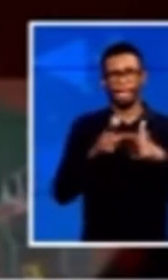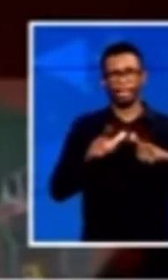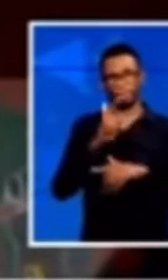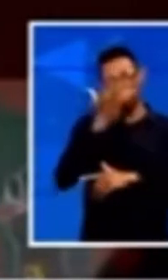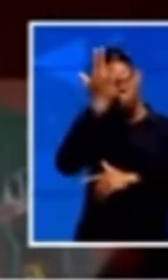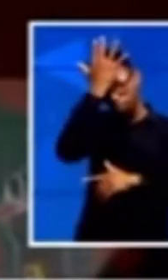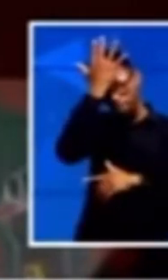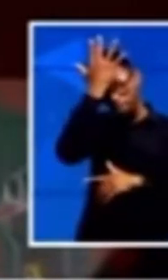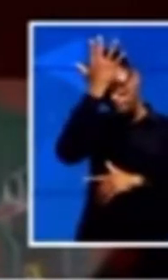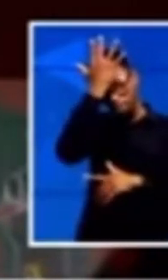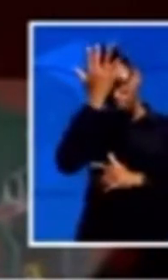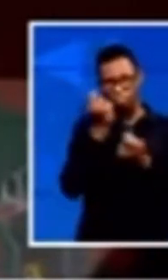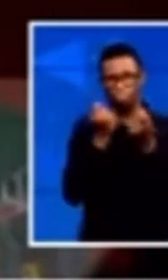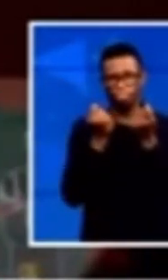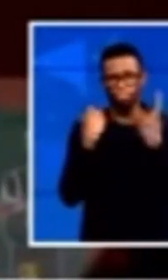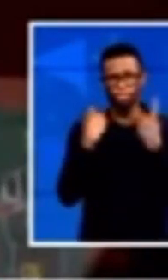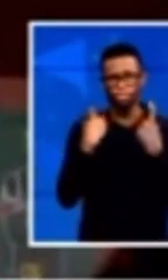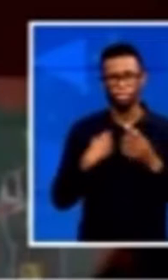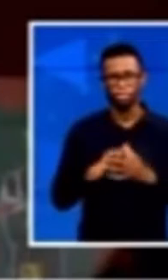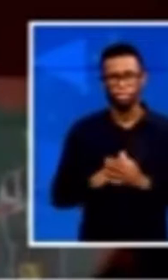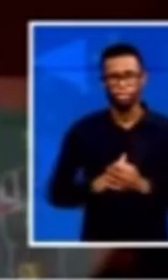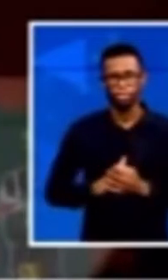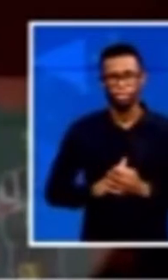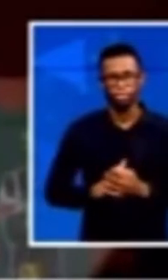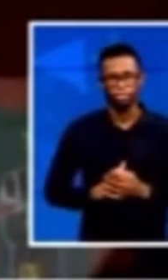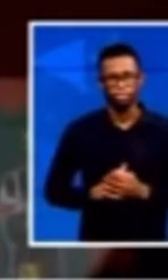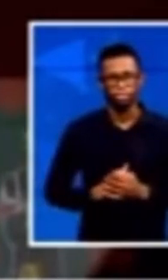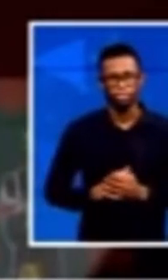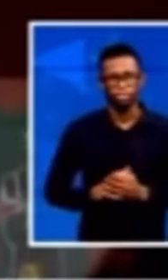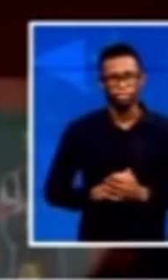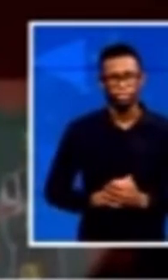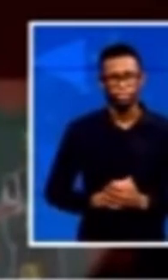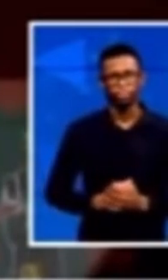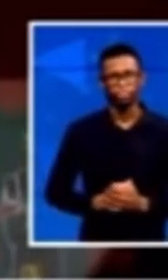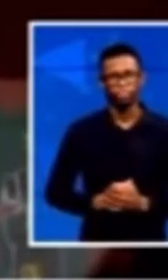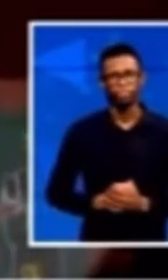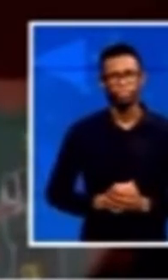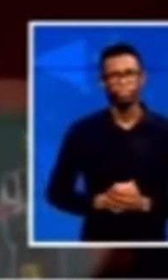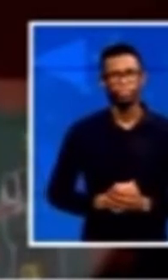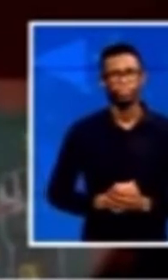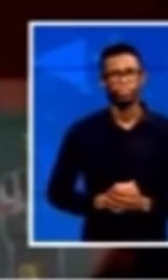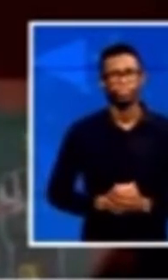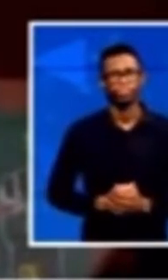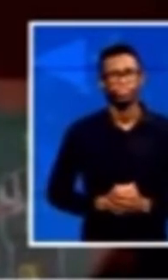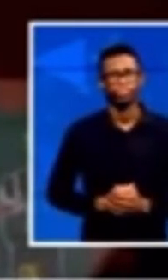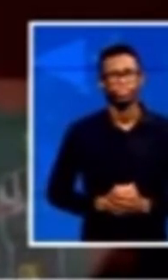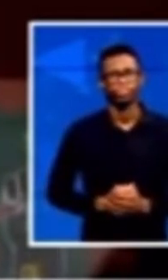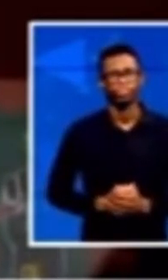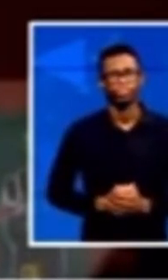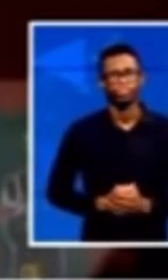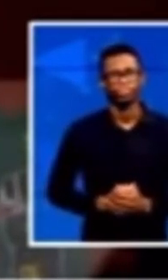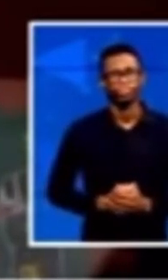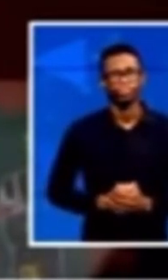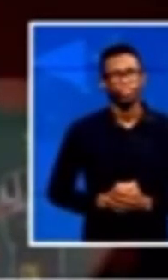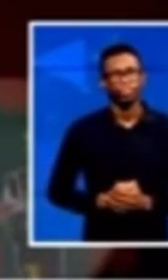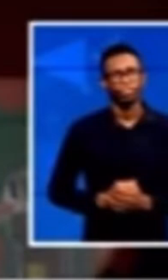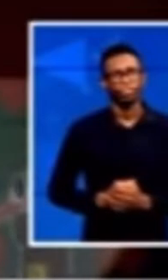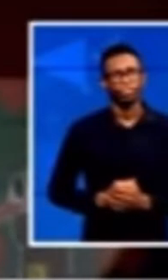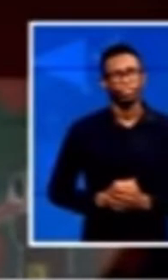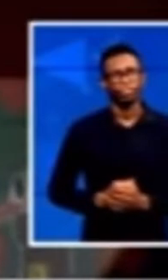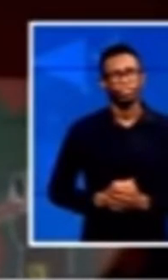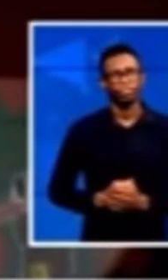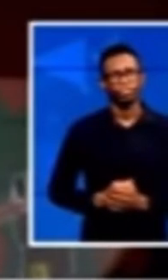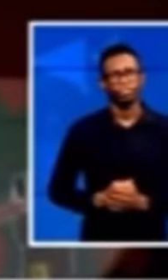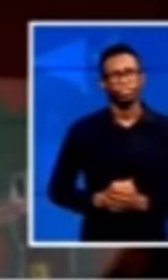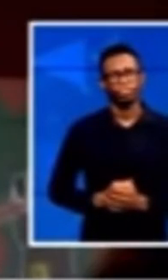rapidly increasing, but it raises the question of whether Malema will make a good country president. Some people see his clips in parliament and conclude that he is rude, but